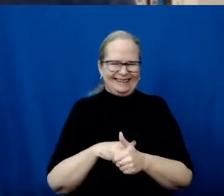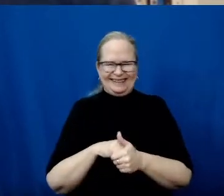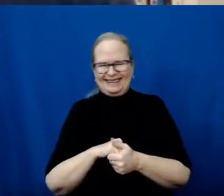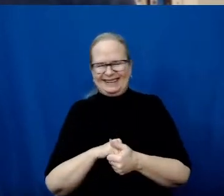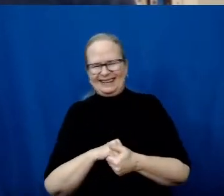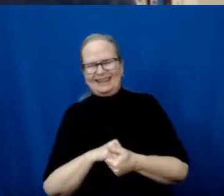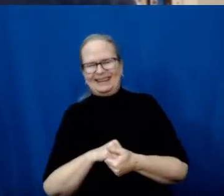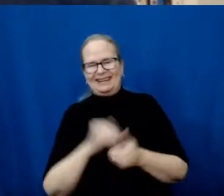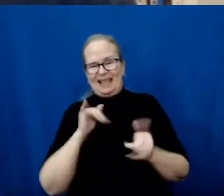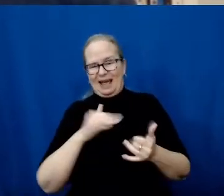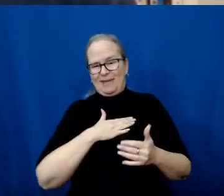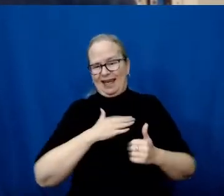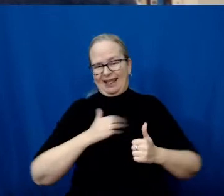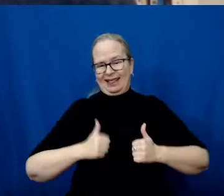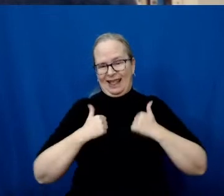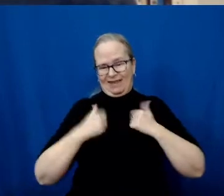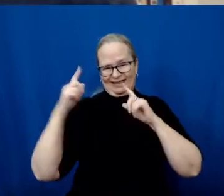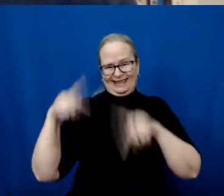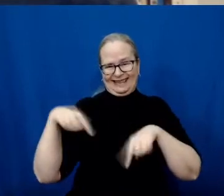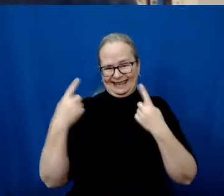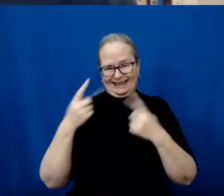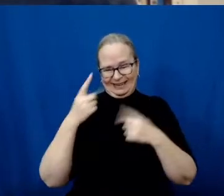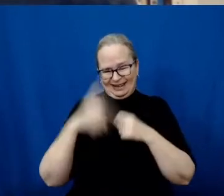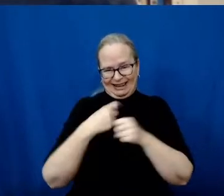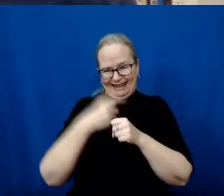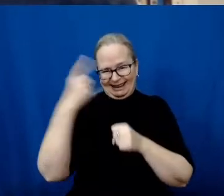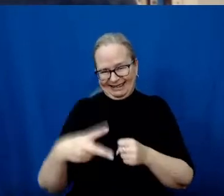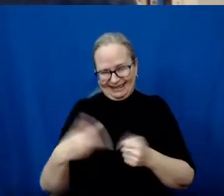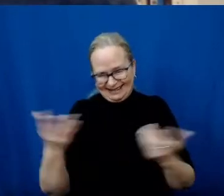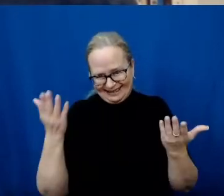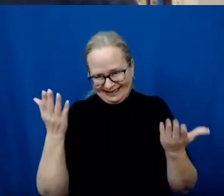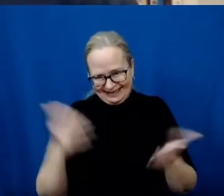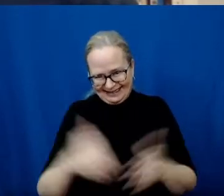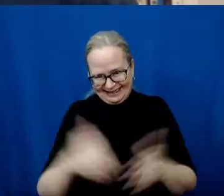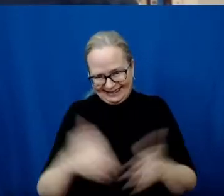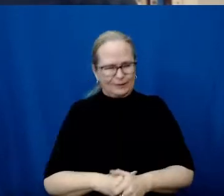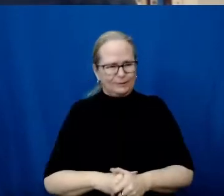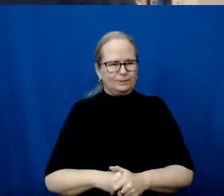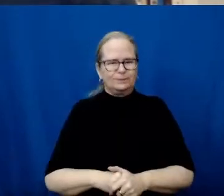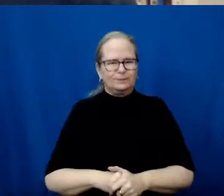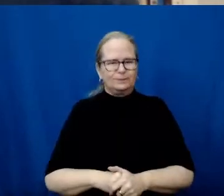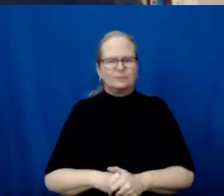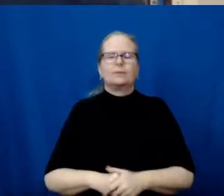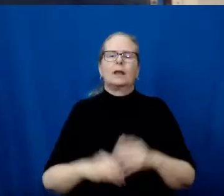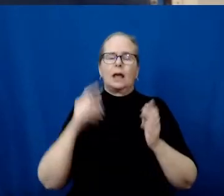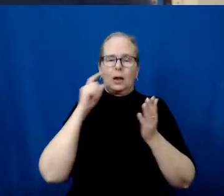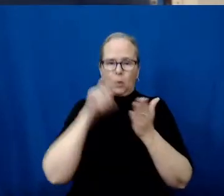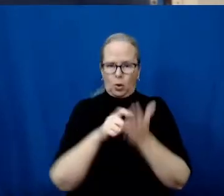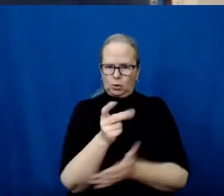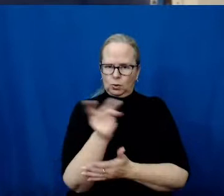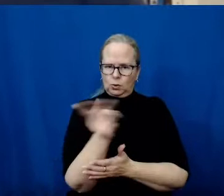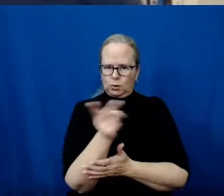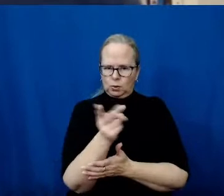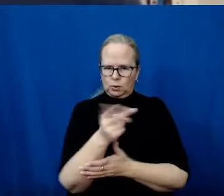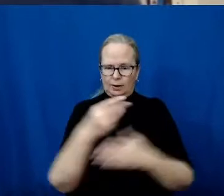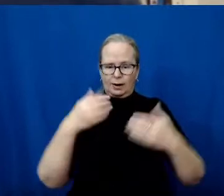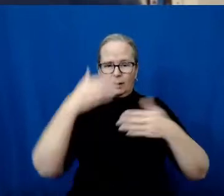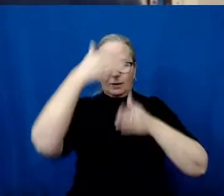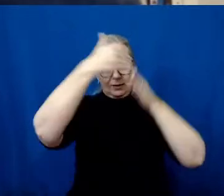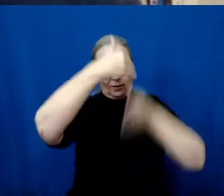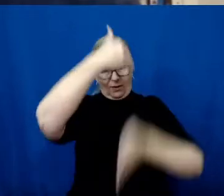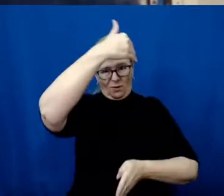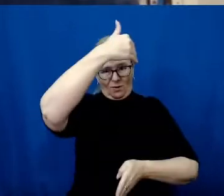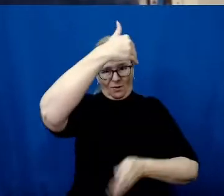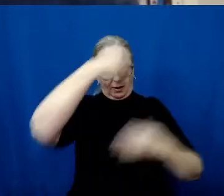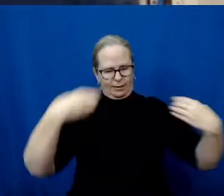What were some of so we could see you guys having the lovely glass of wine on New Year's Eve. Yeah. Champagne, beautiful, on New